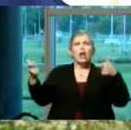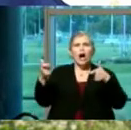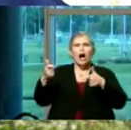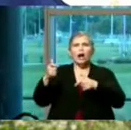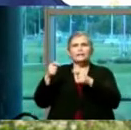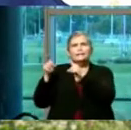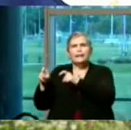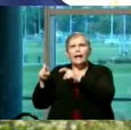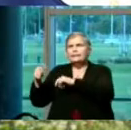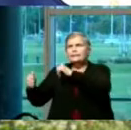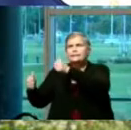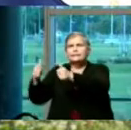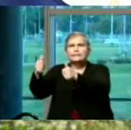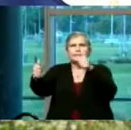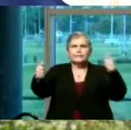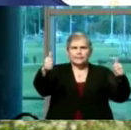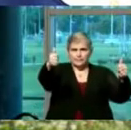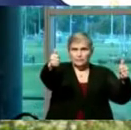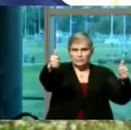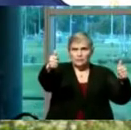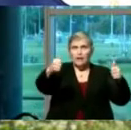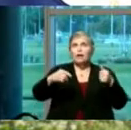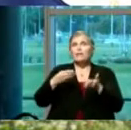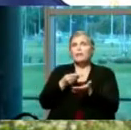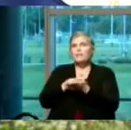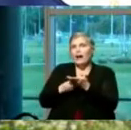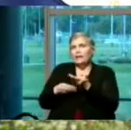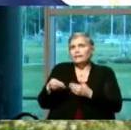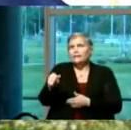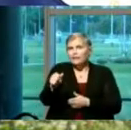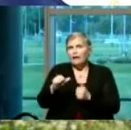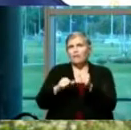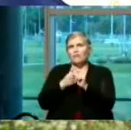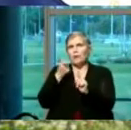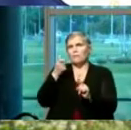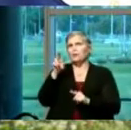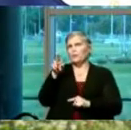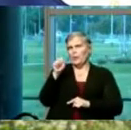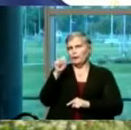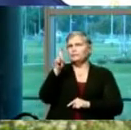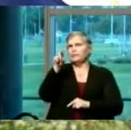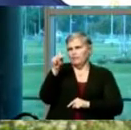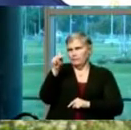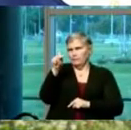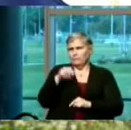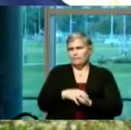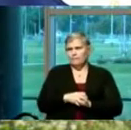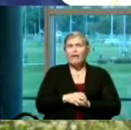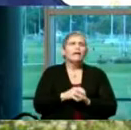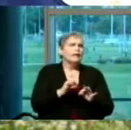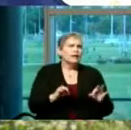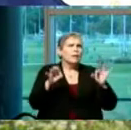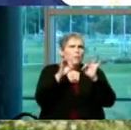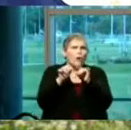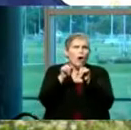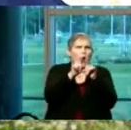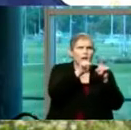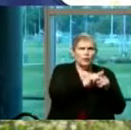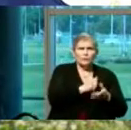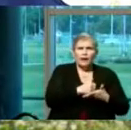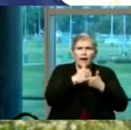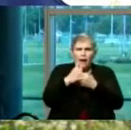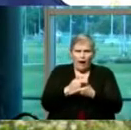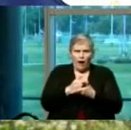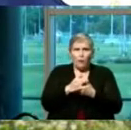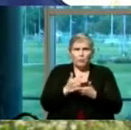and demonstration projects funded from the USDA. And as importantly, to also help as part